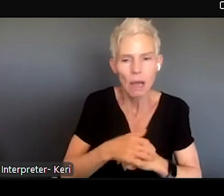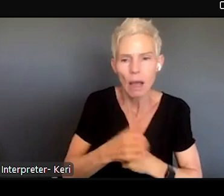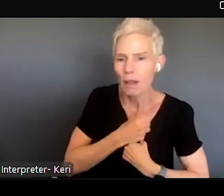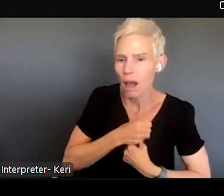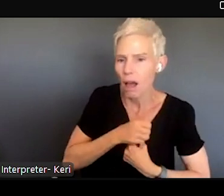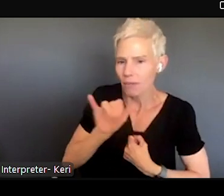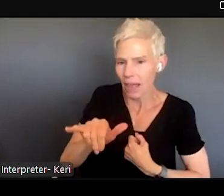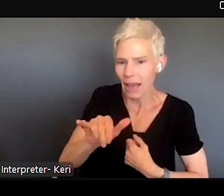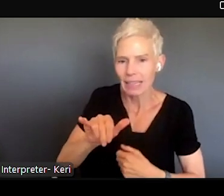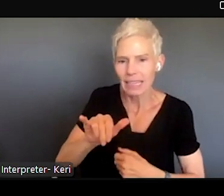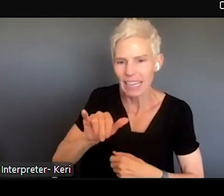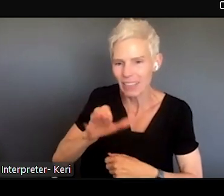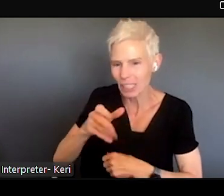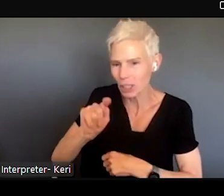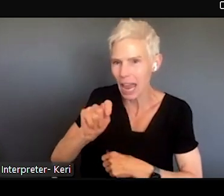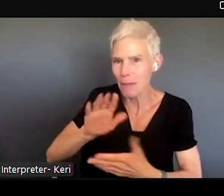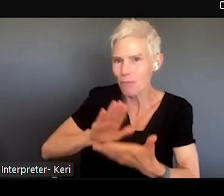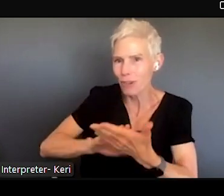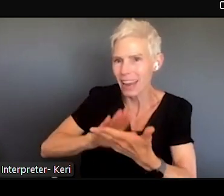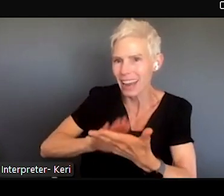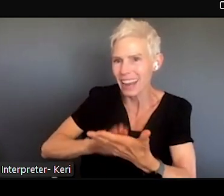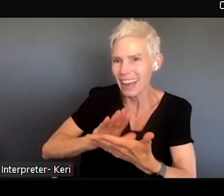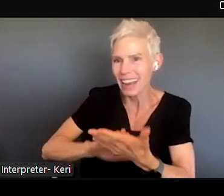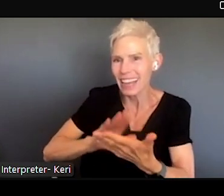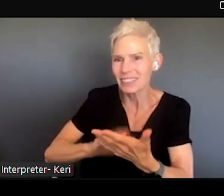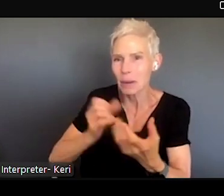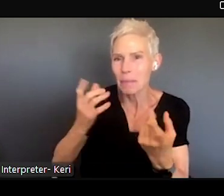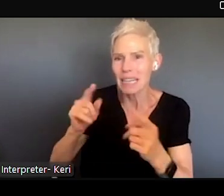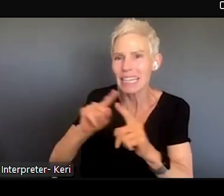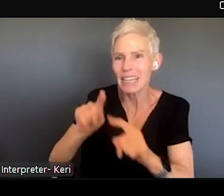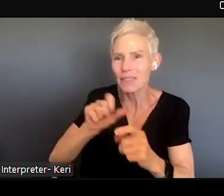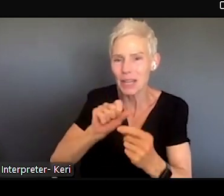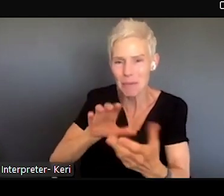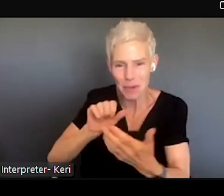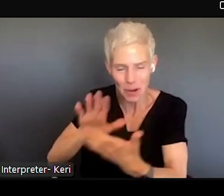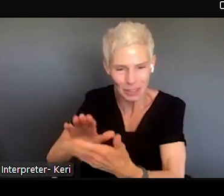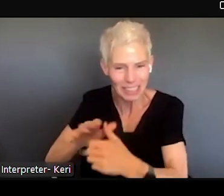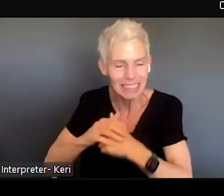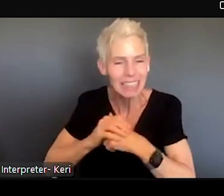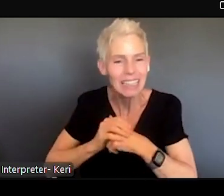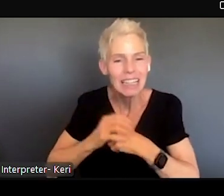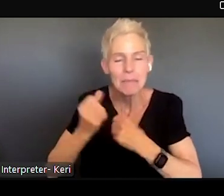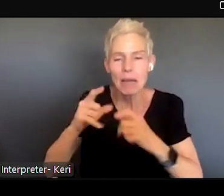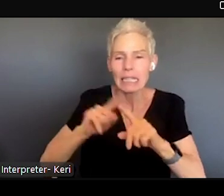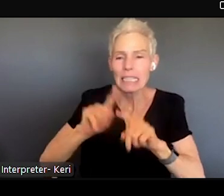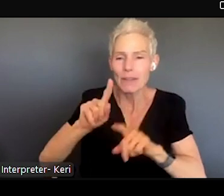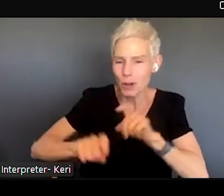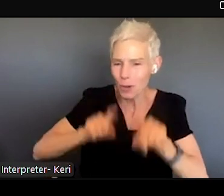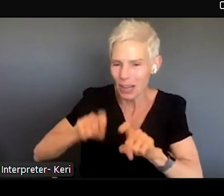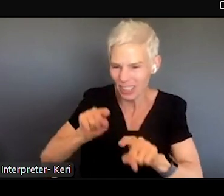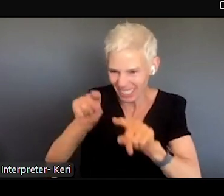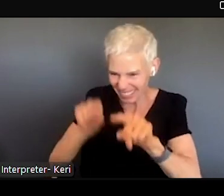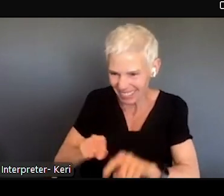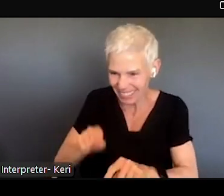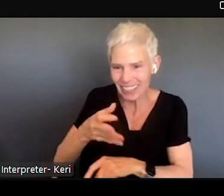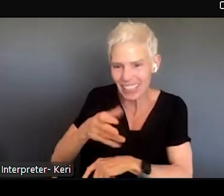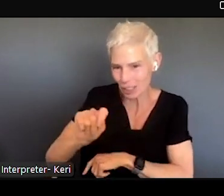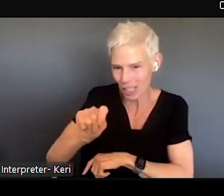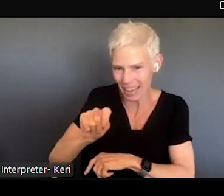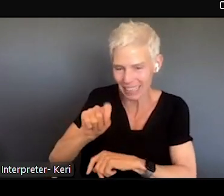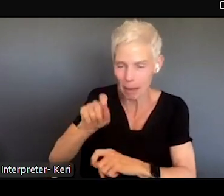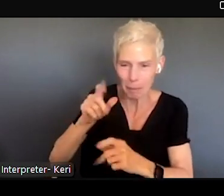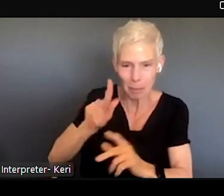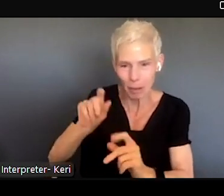all the praises for so much of the approaches. And I know there are so many questions in the chat. So if any of